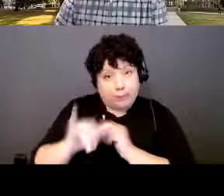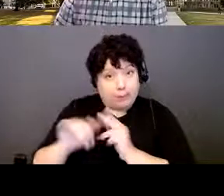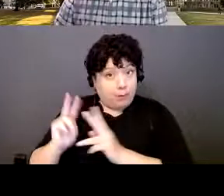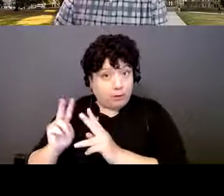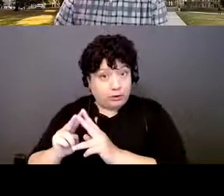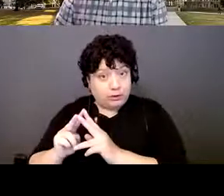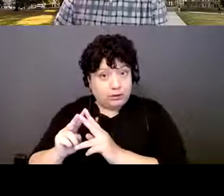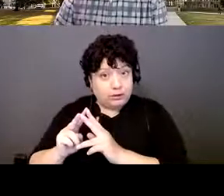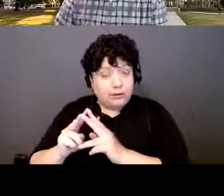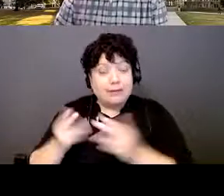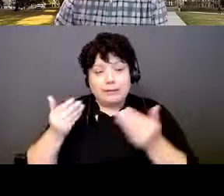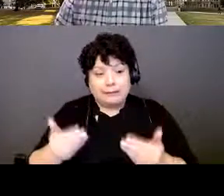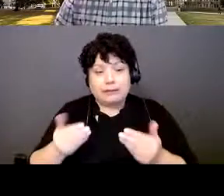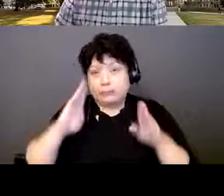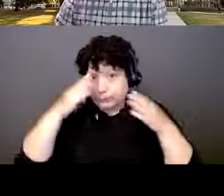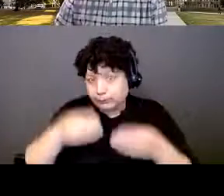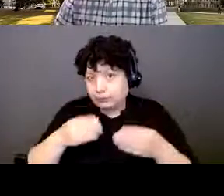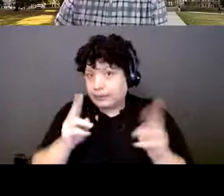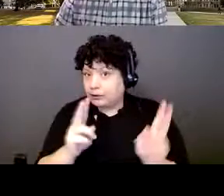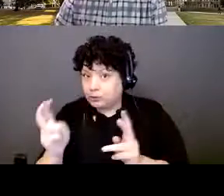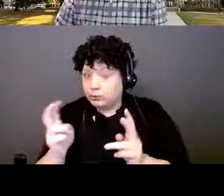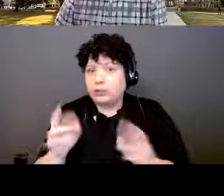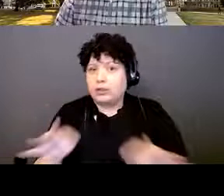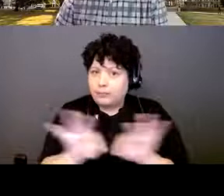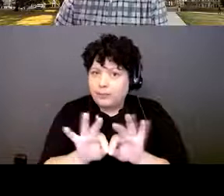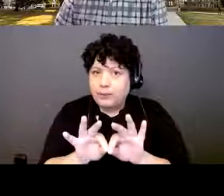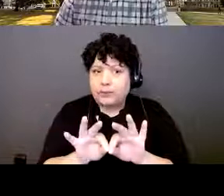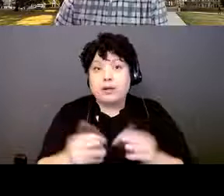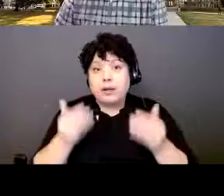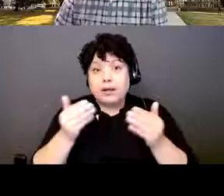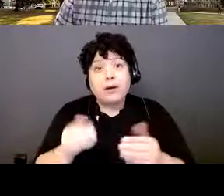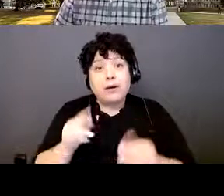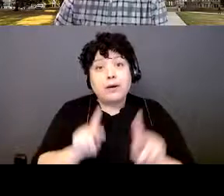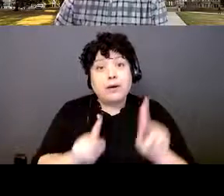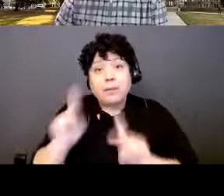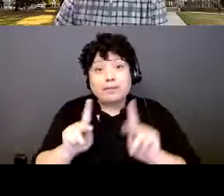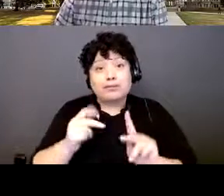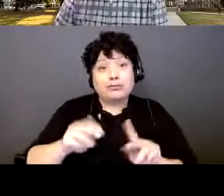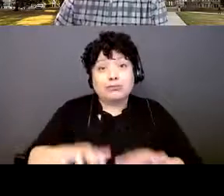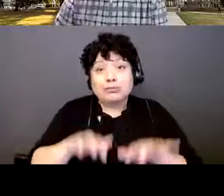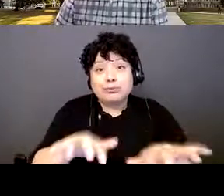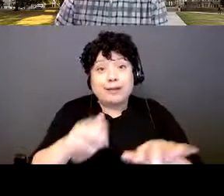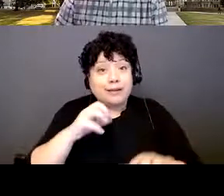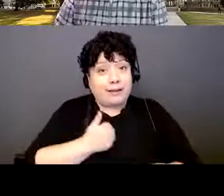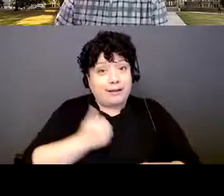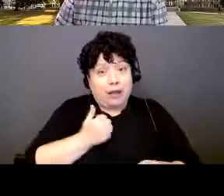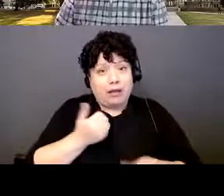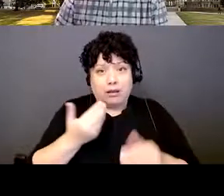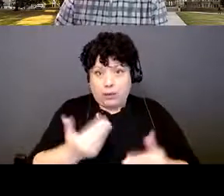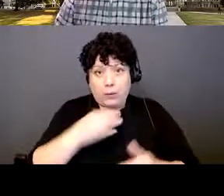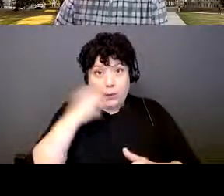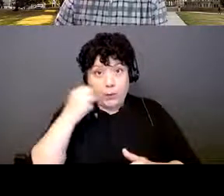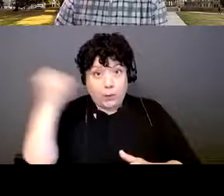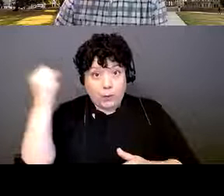that we need to pay attention to. As you know, as the population ages, we're going to see increasing